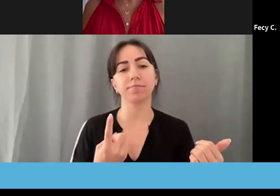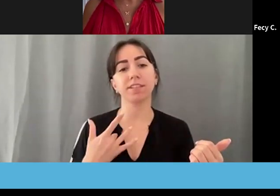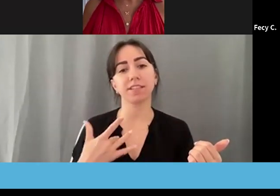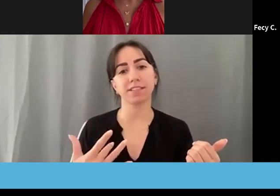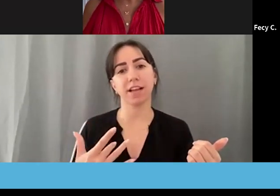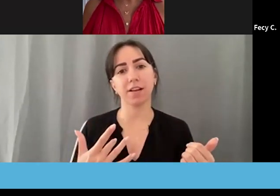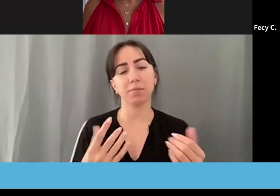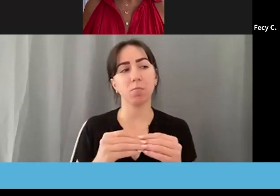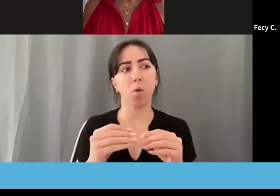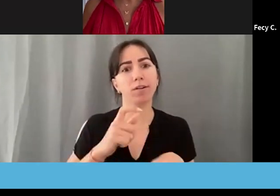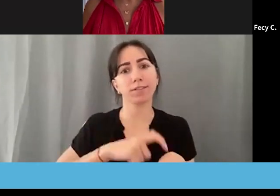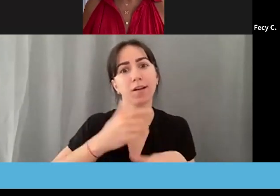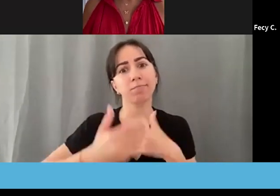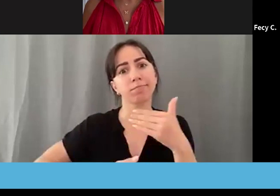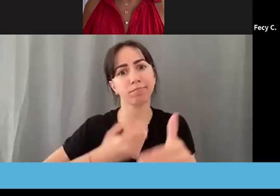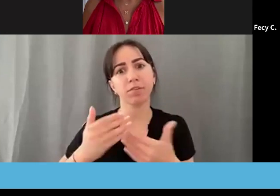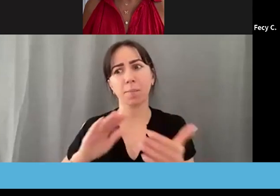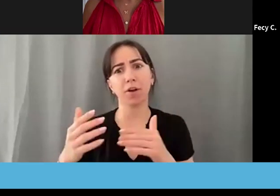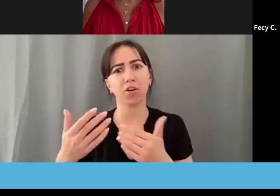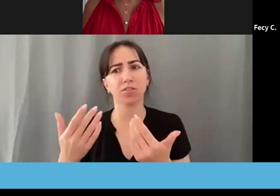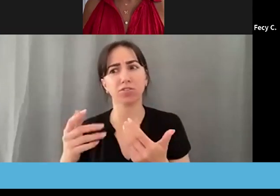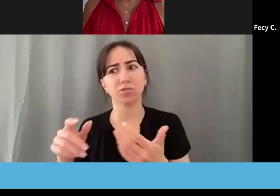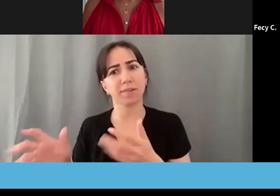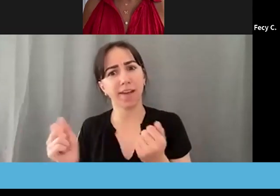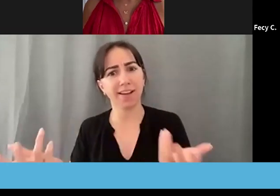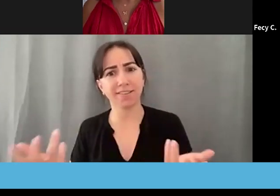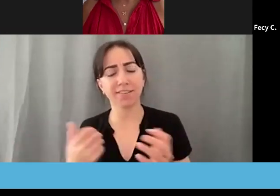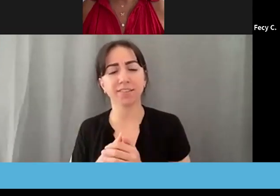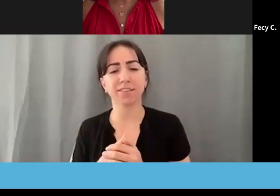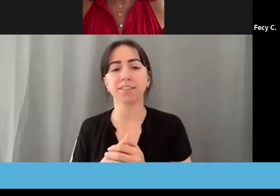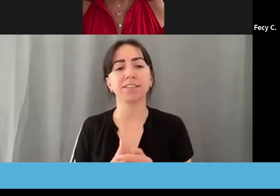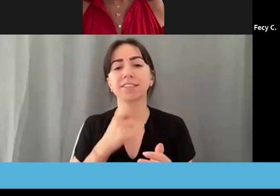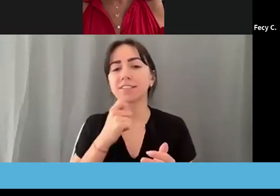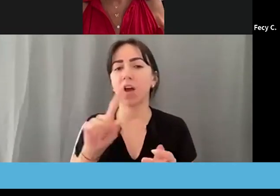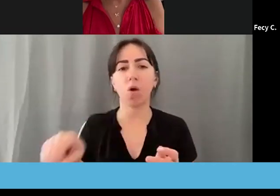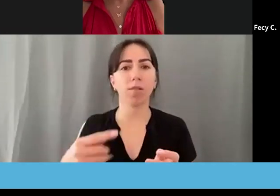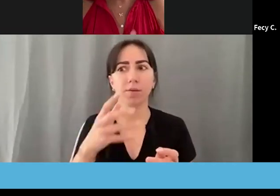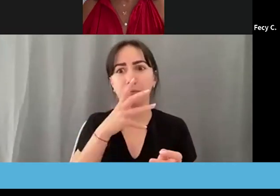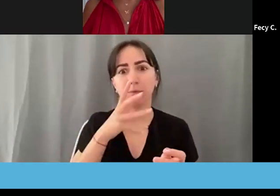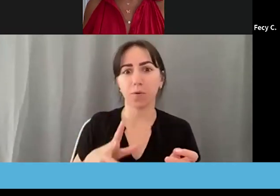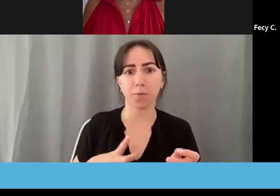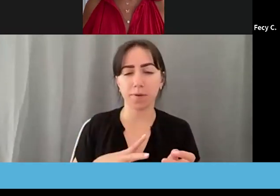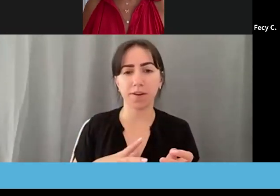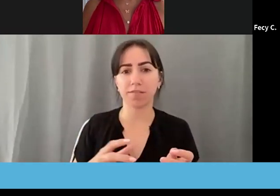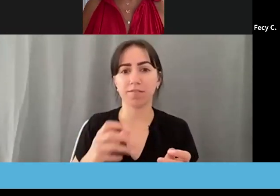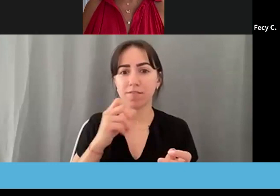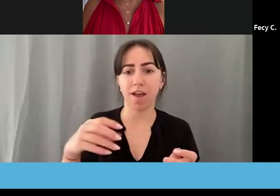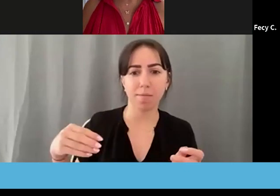really should. You know, this is not just a conversation about women not being